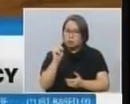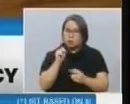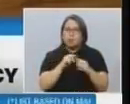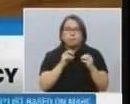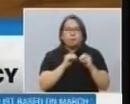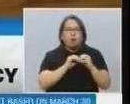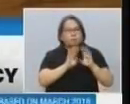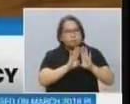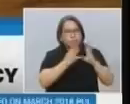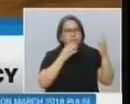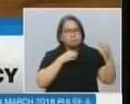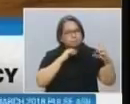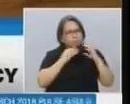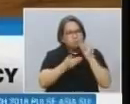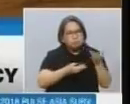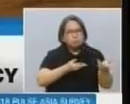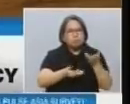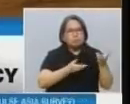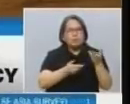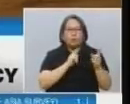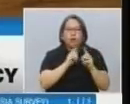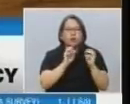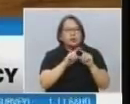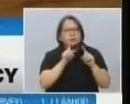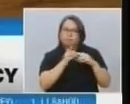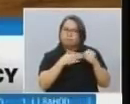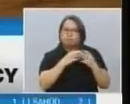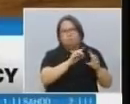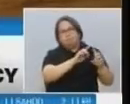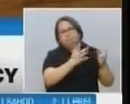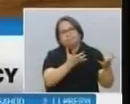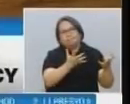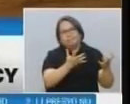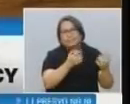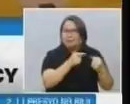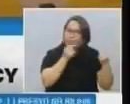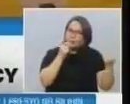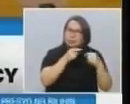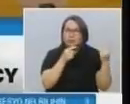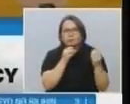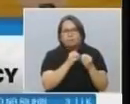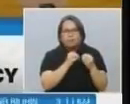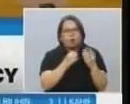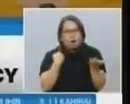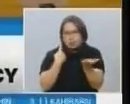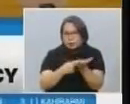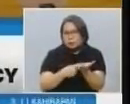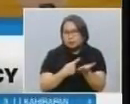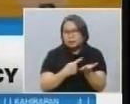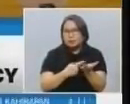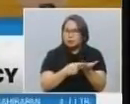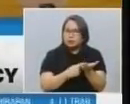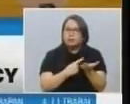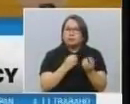of communication and amicably managing differences have led to positive development that include